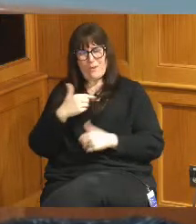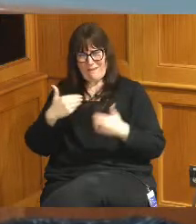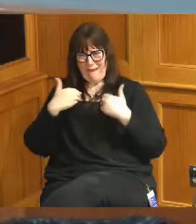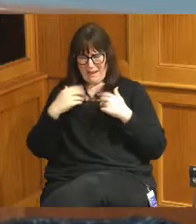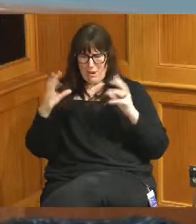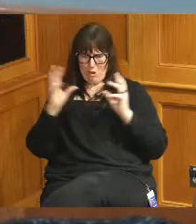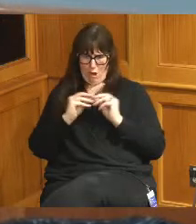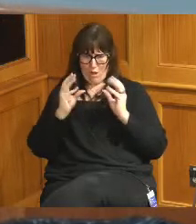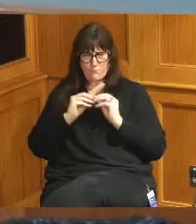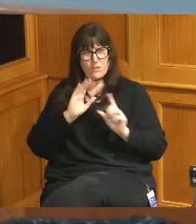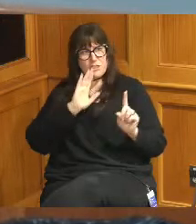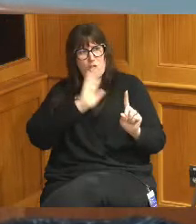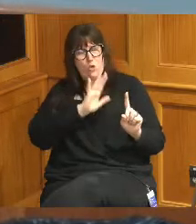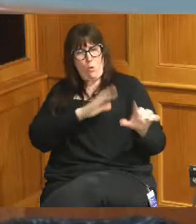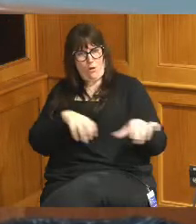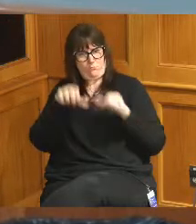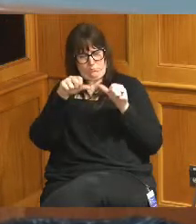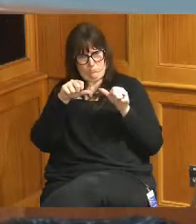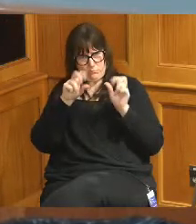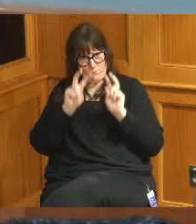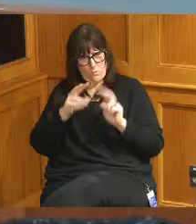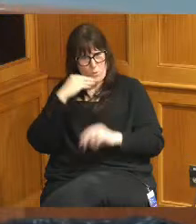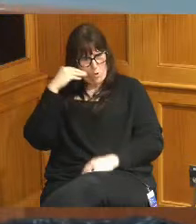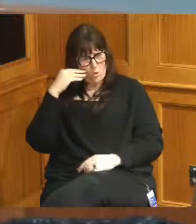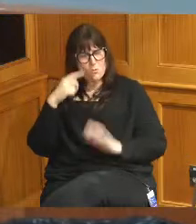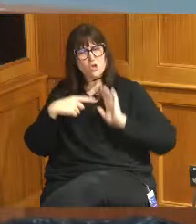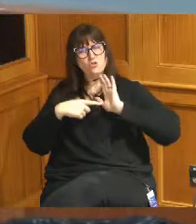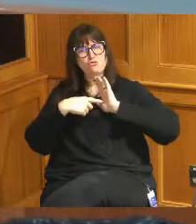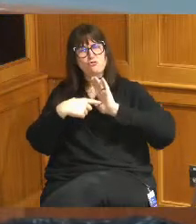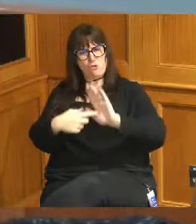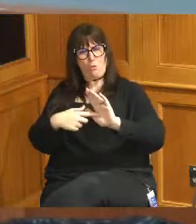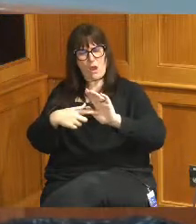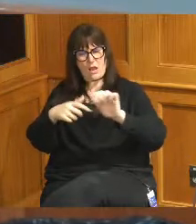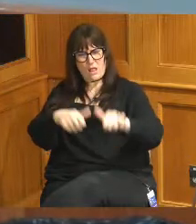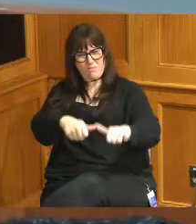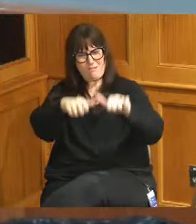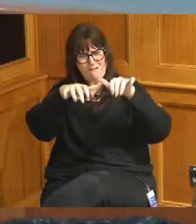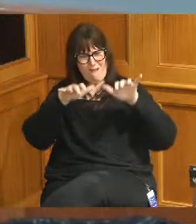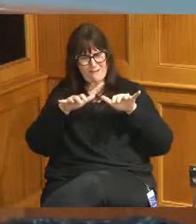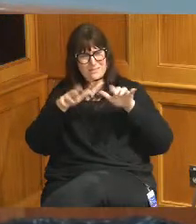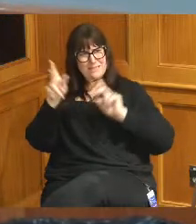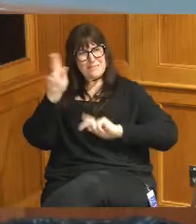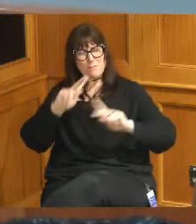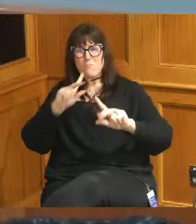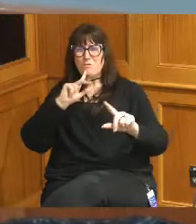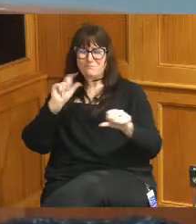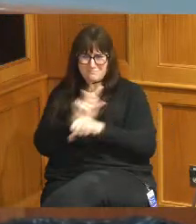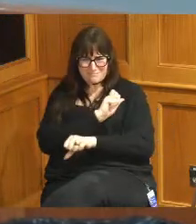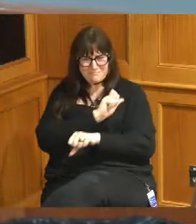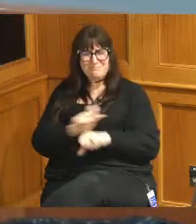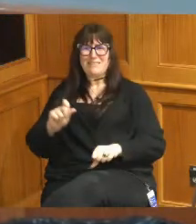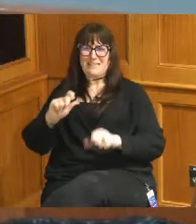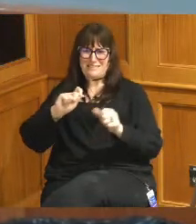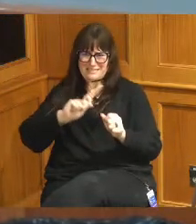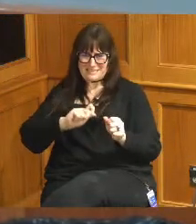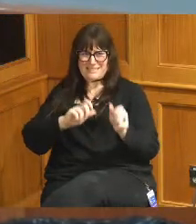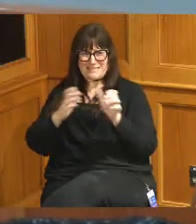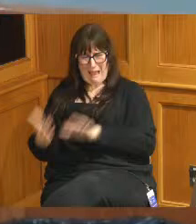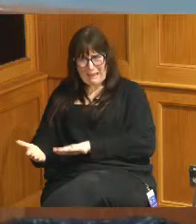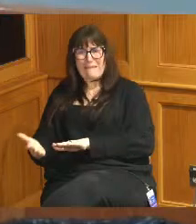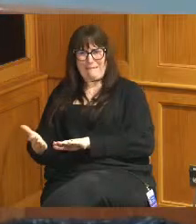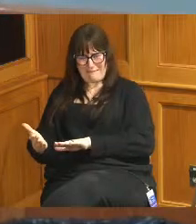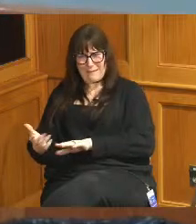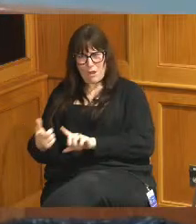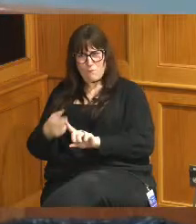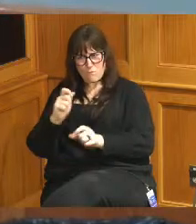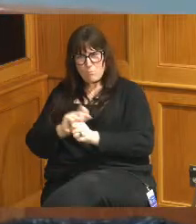conference at your funeral home showing the caskets that people were really dying from COVID. And at